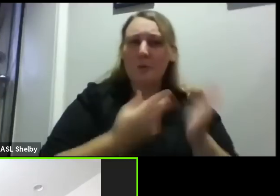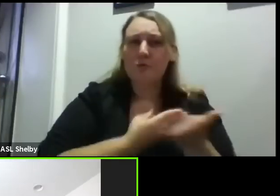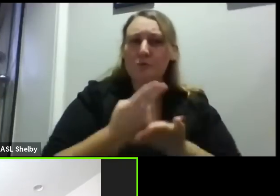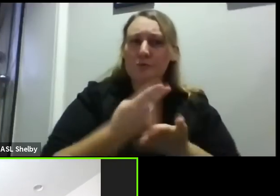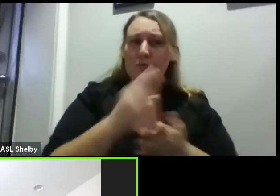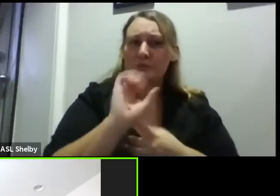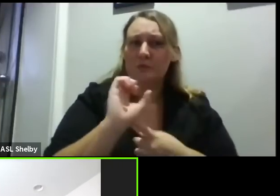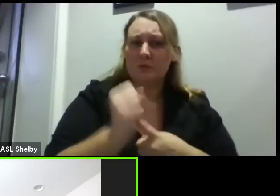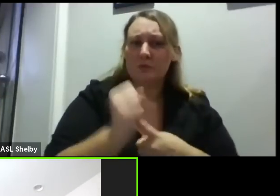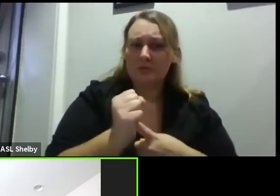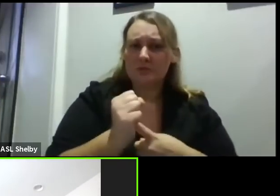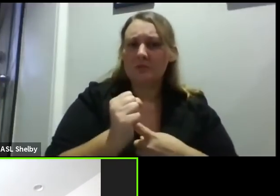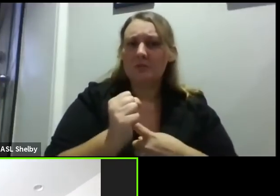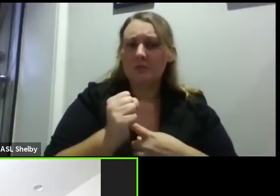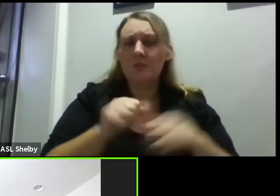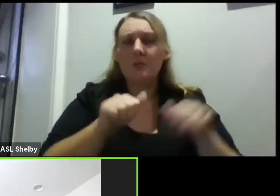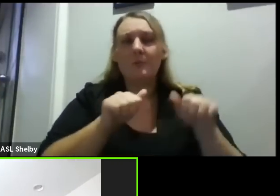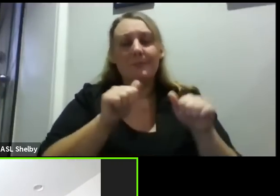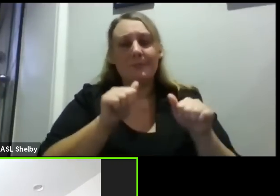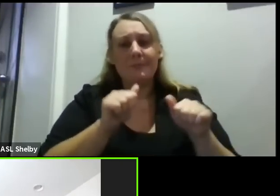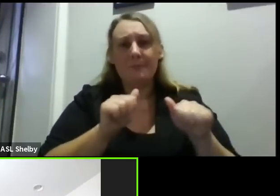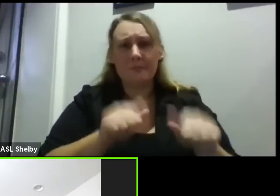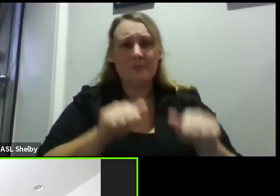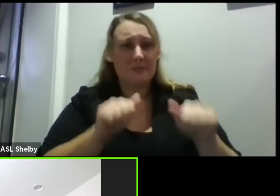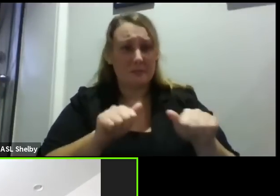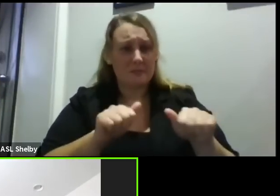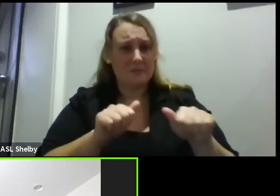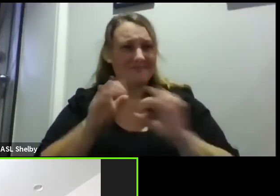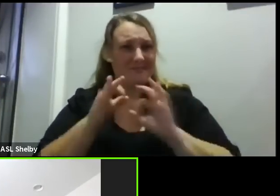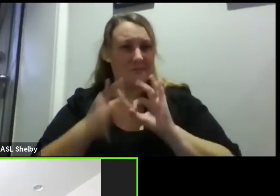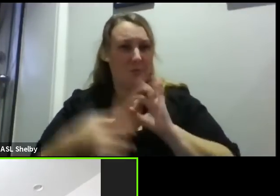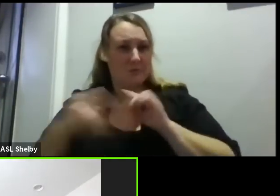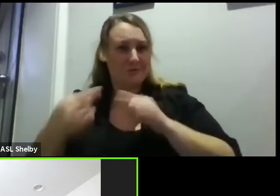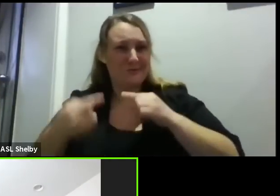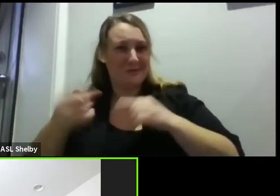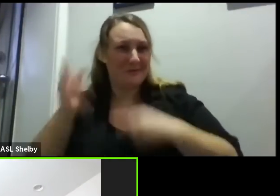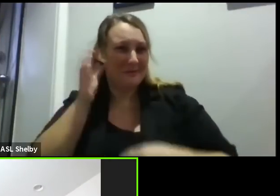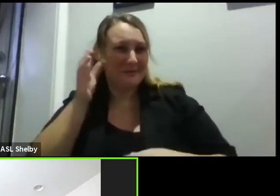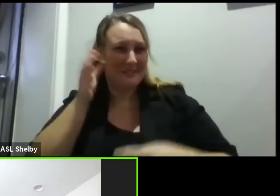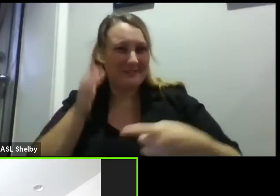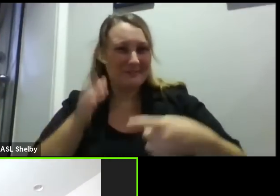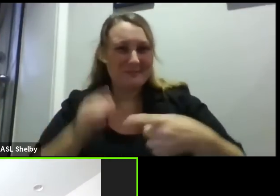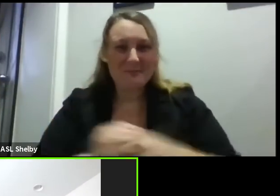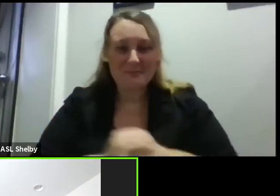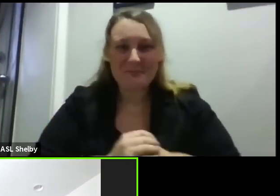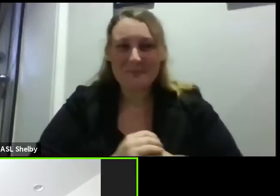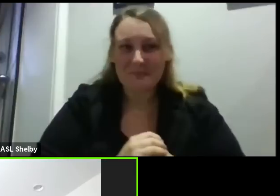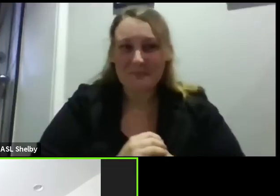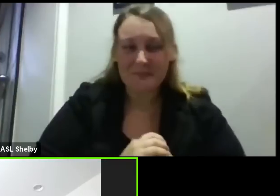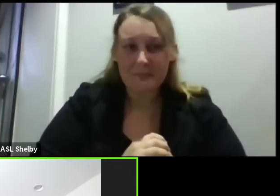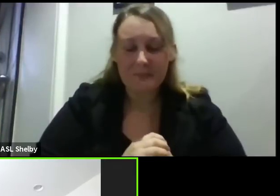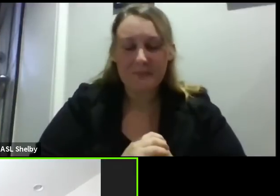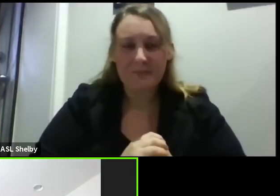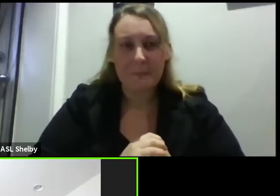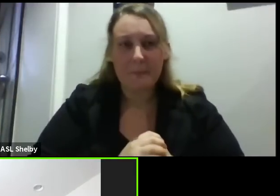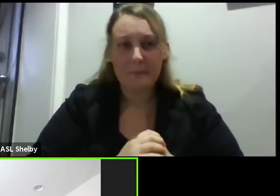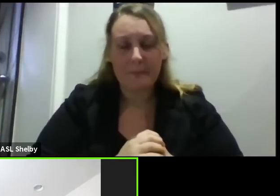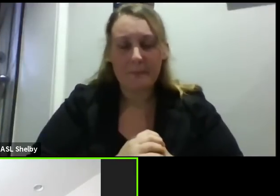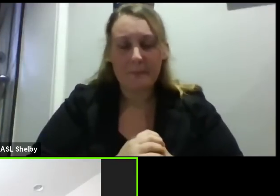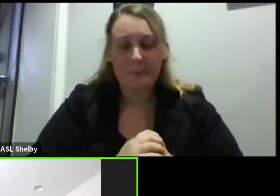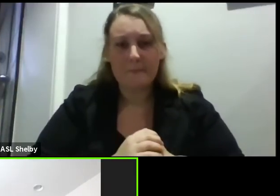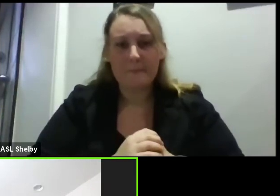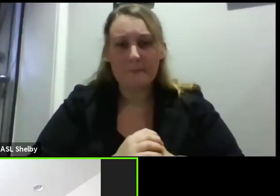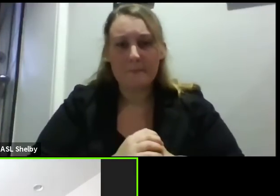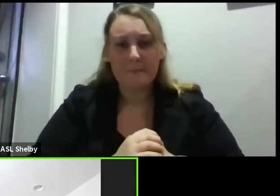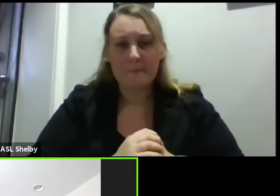getting tested for HIV. This is a particular intersection that comes into play for sex workers, and particularly comes